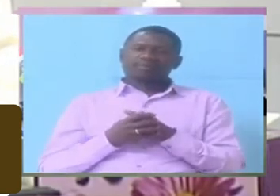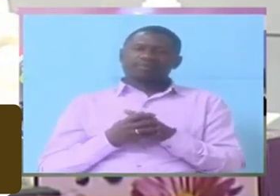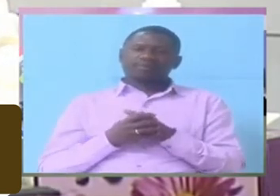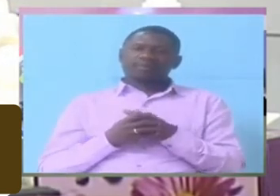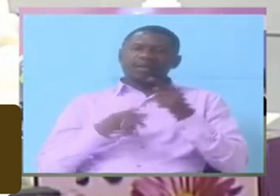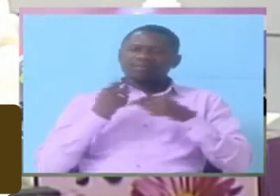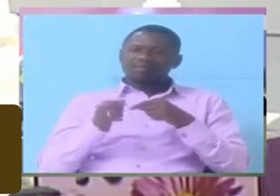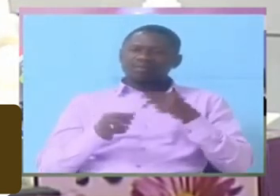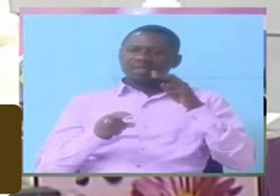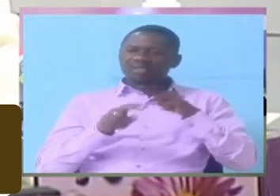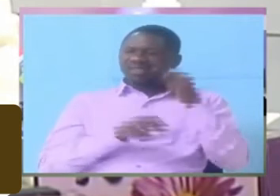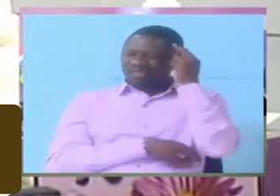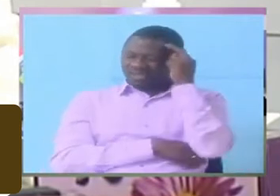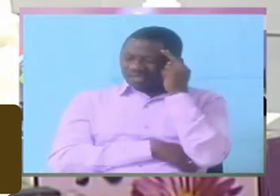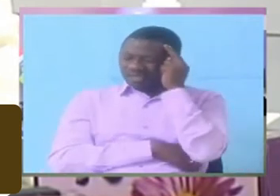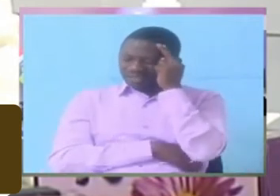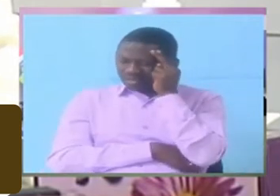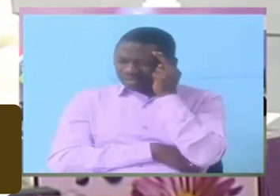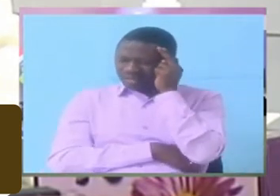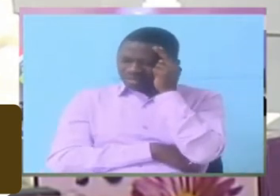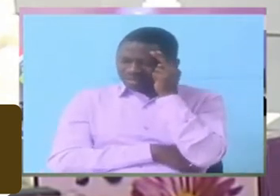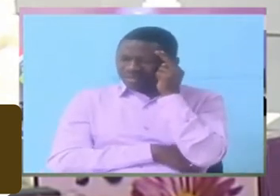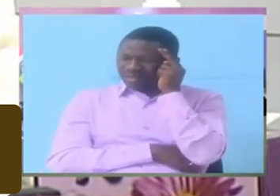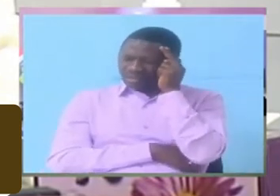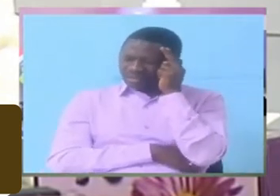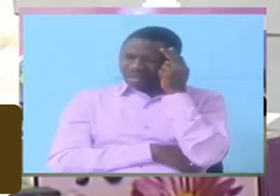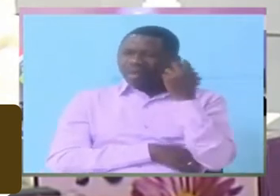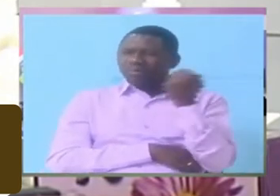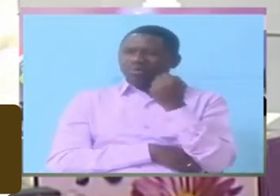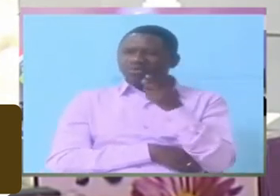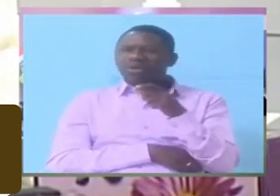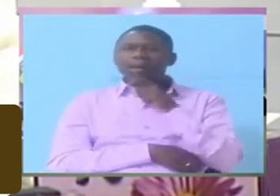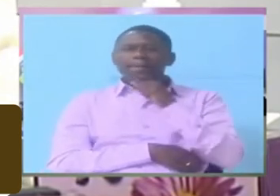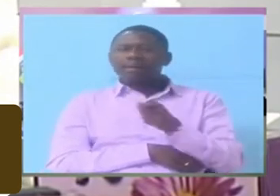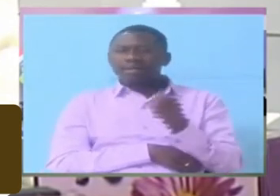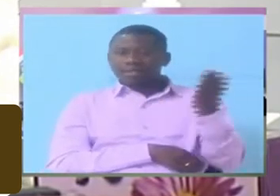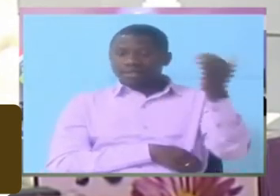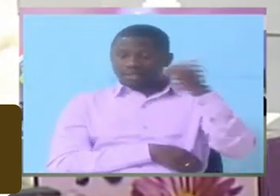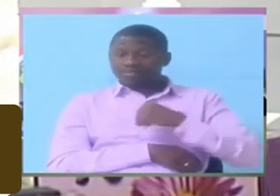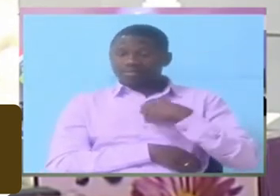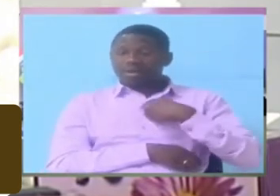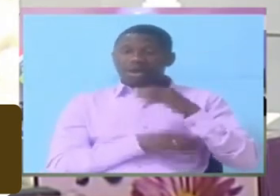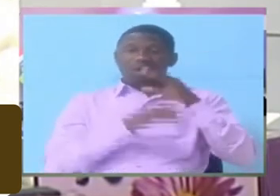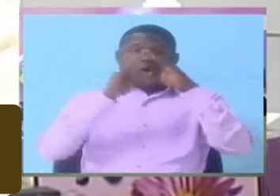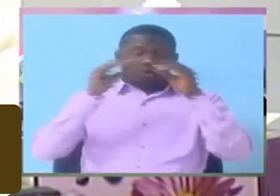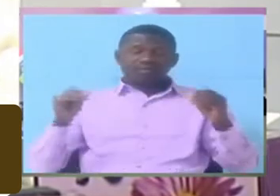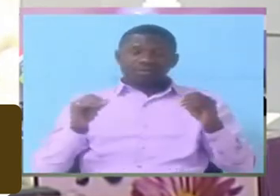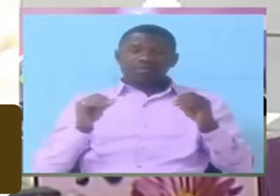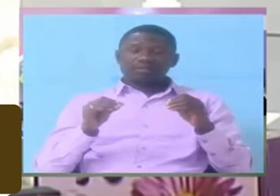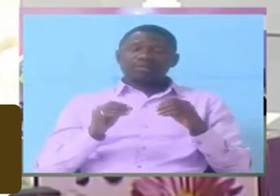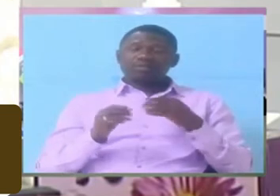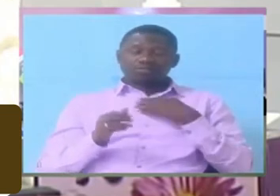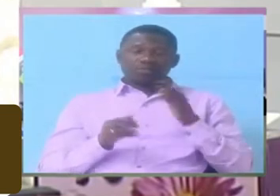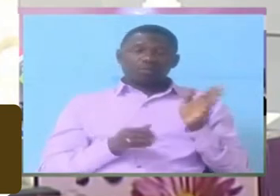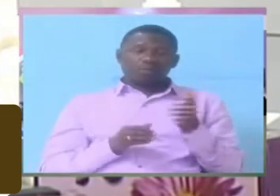thinking. Otumo lengam fansu miraro tambindi. Because when he came to my office and he was moving out, my only who